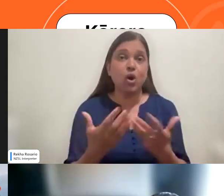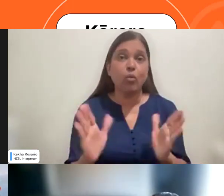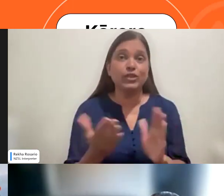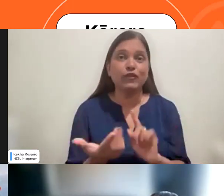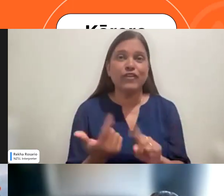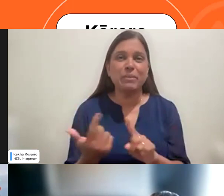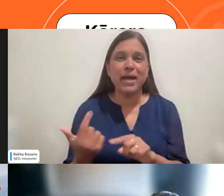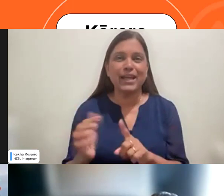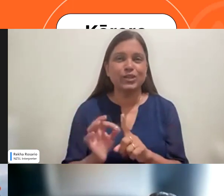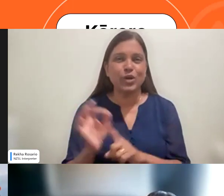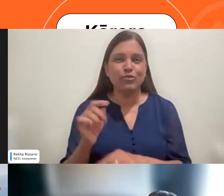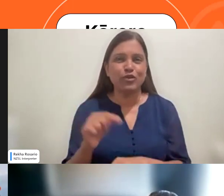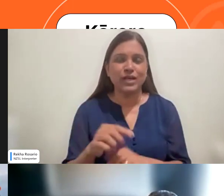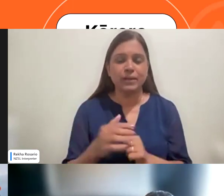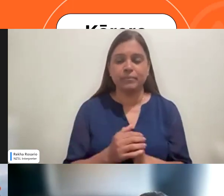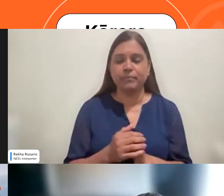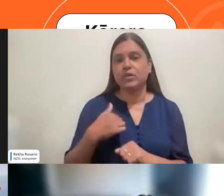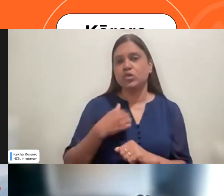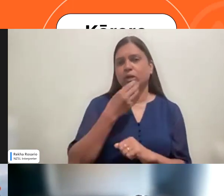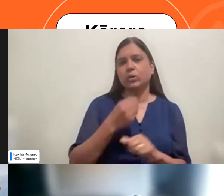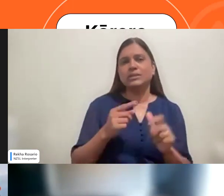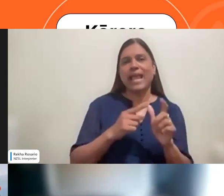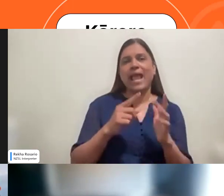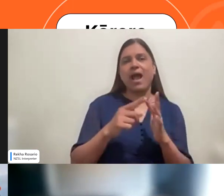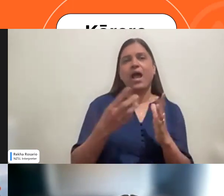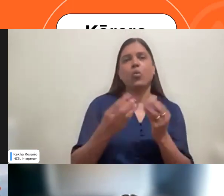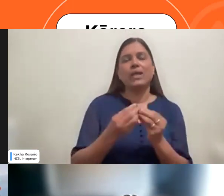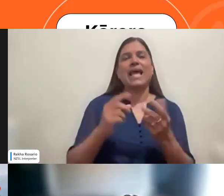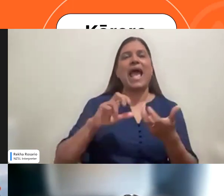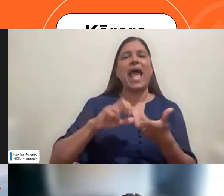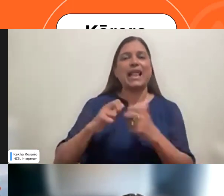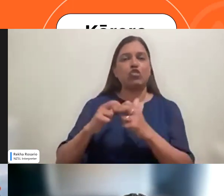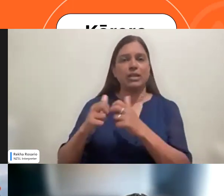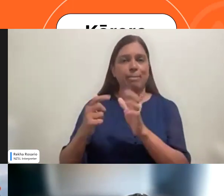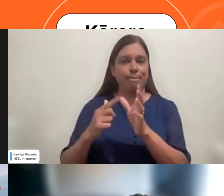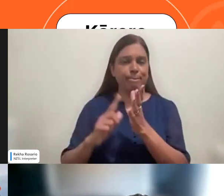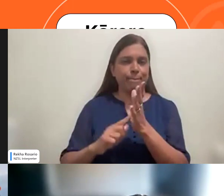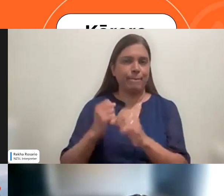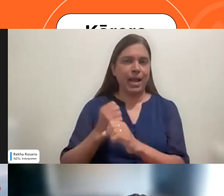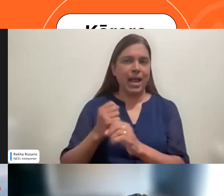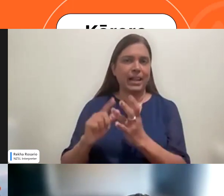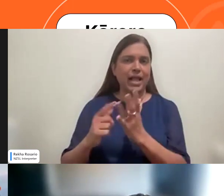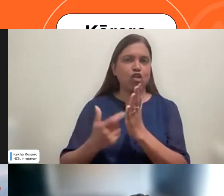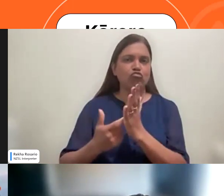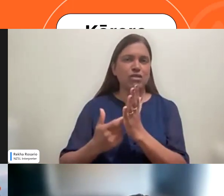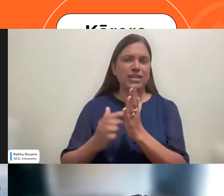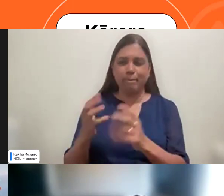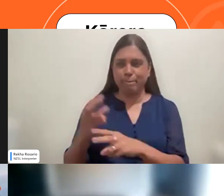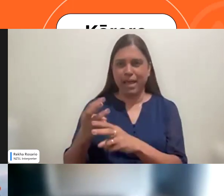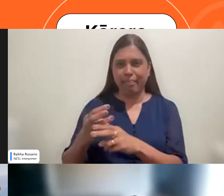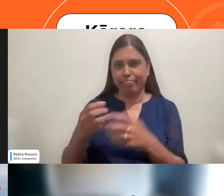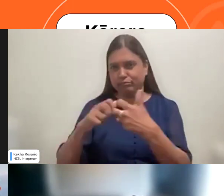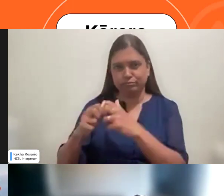We're using AI with the algorithms. We're also using it to automatically detect features from satellite